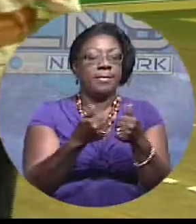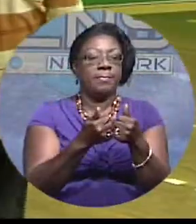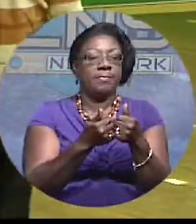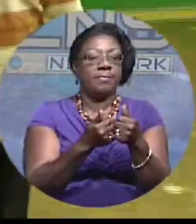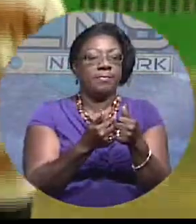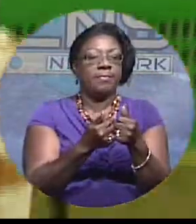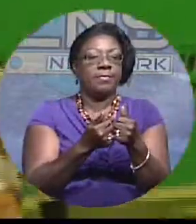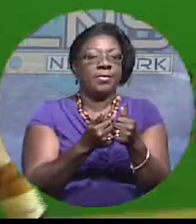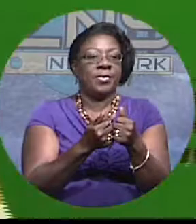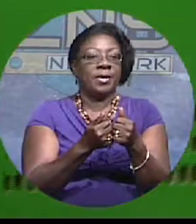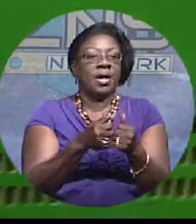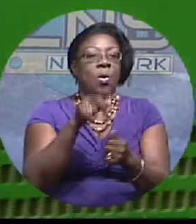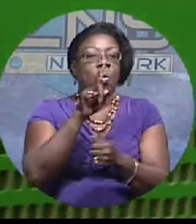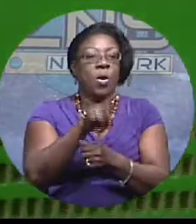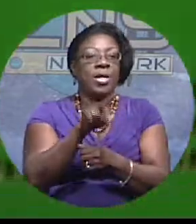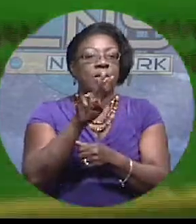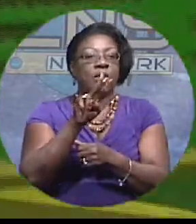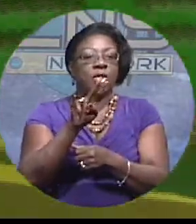come-from-behind fashion,